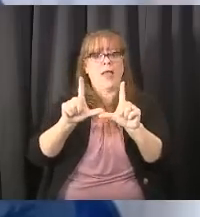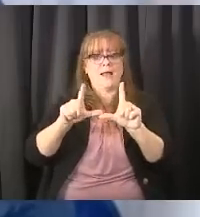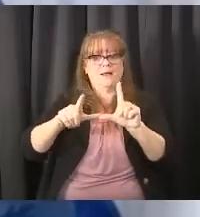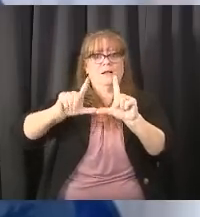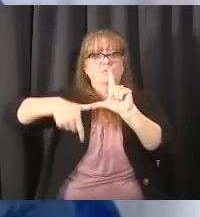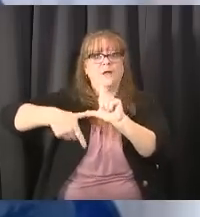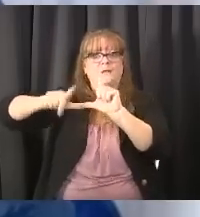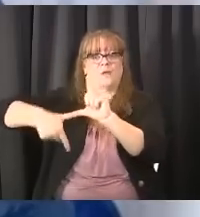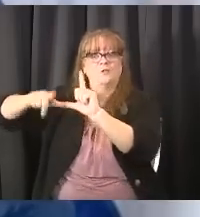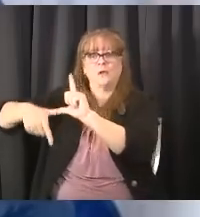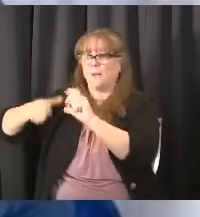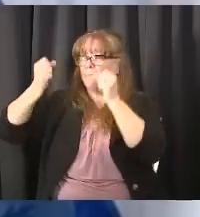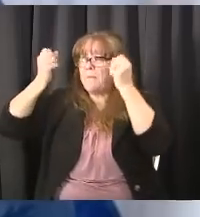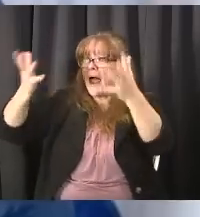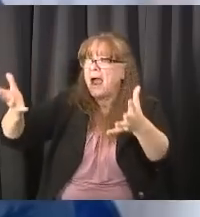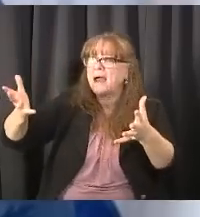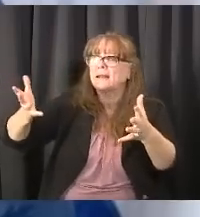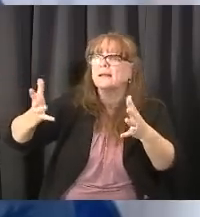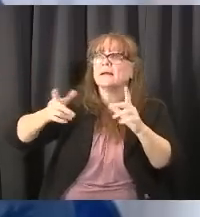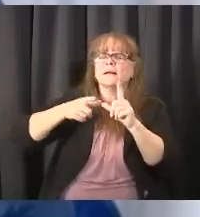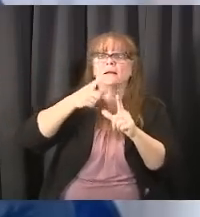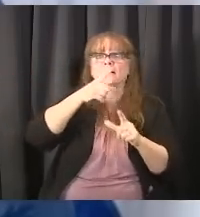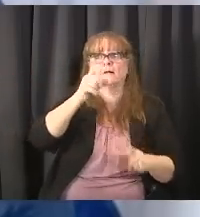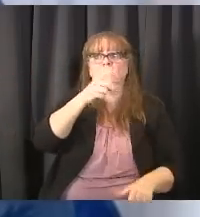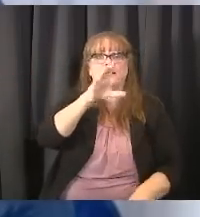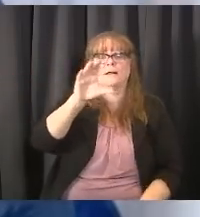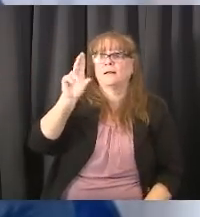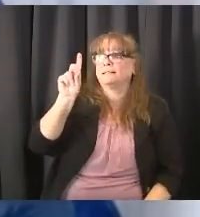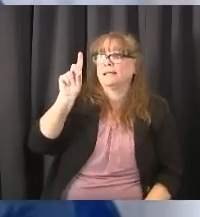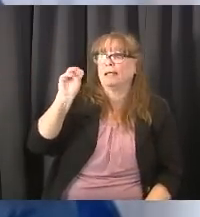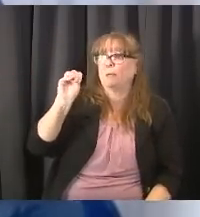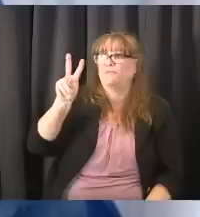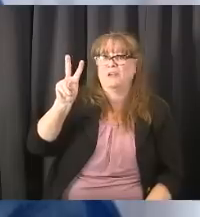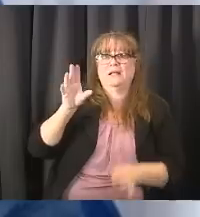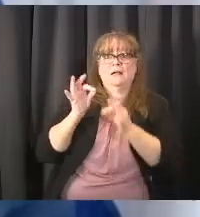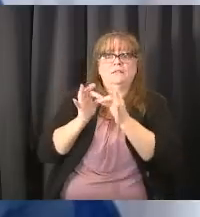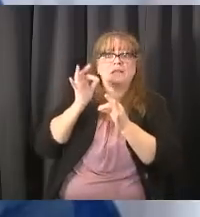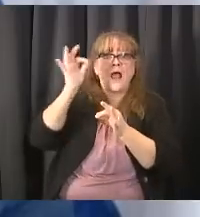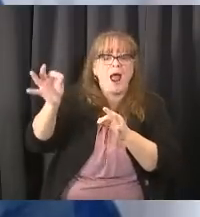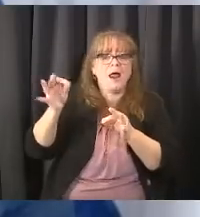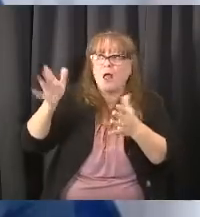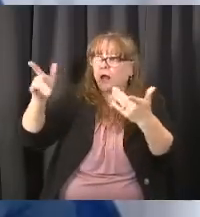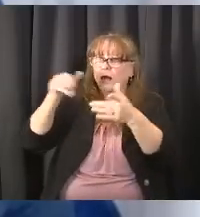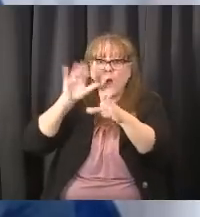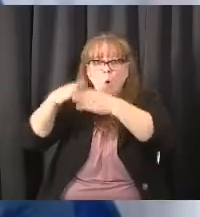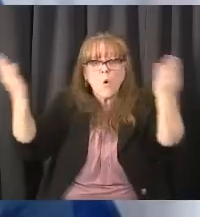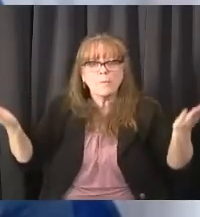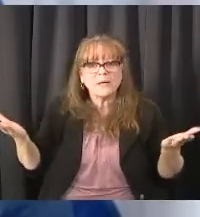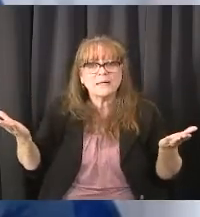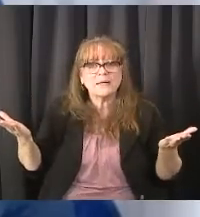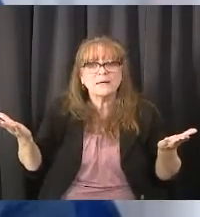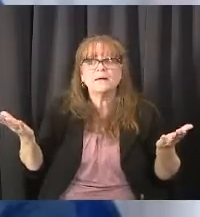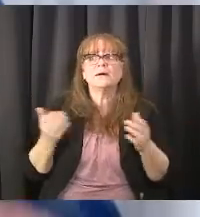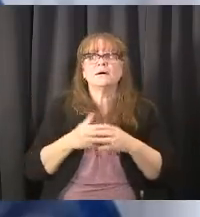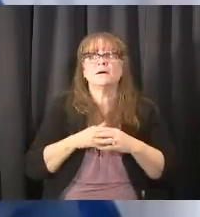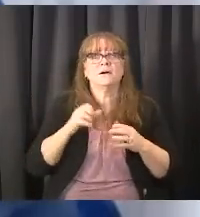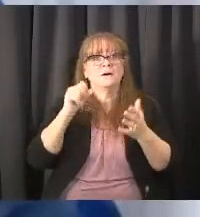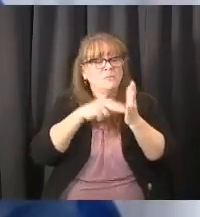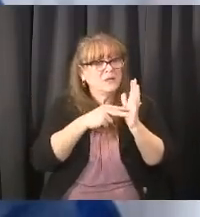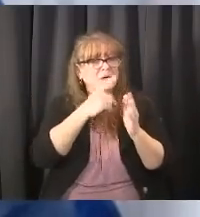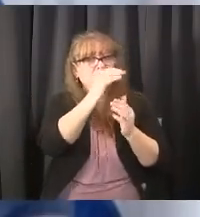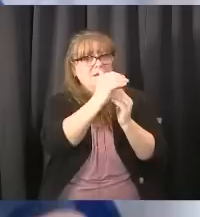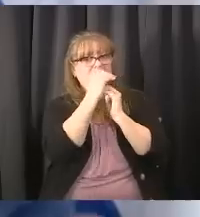placing restrictions on towing people because of expired plates? This should not be happening in Colorado. First